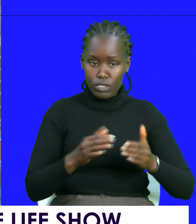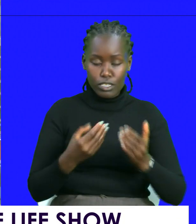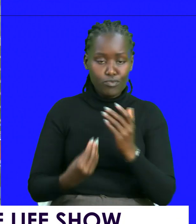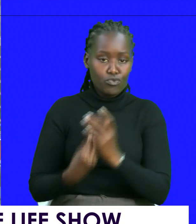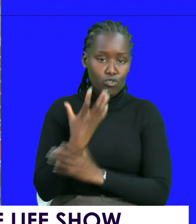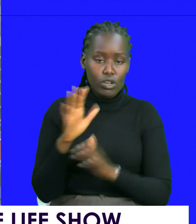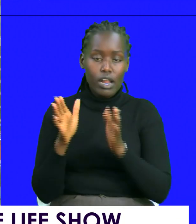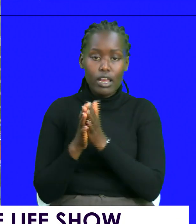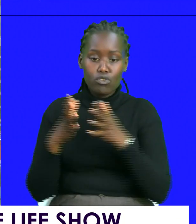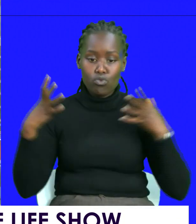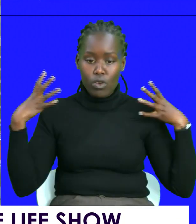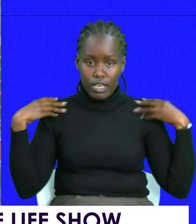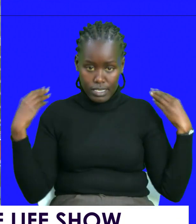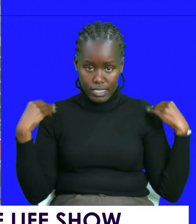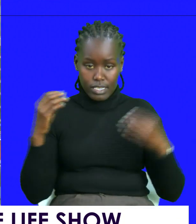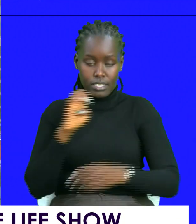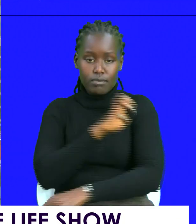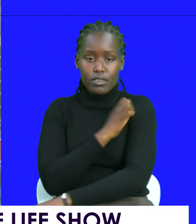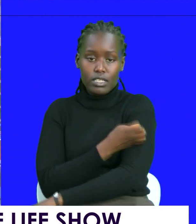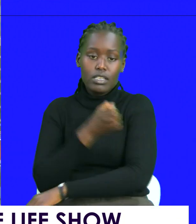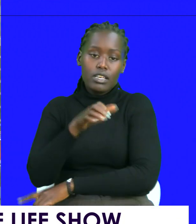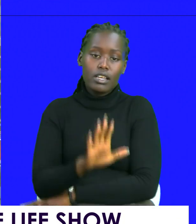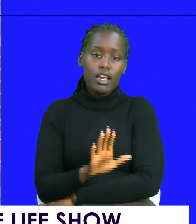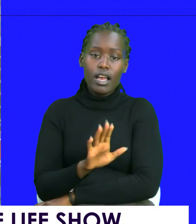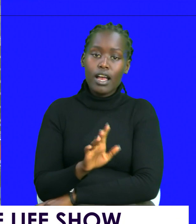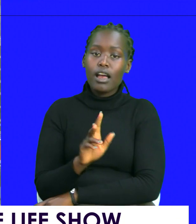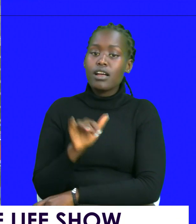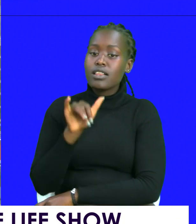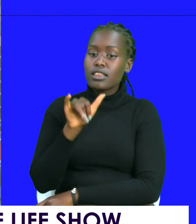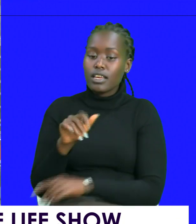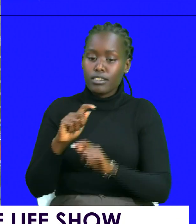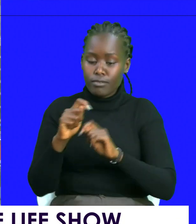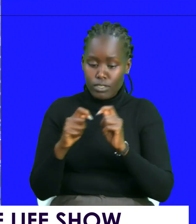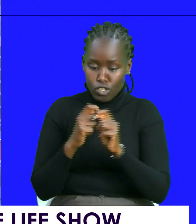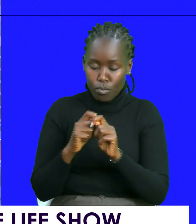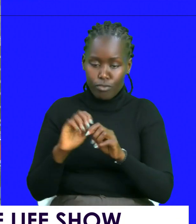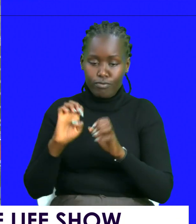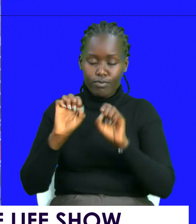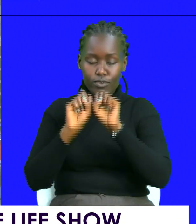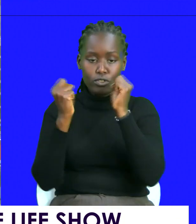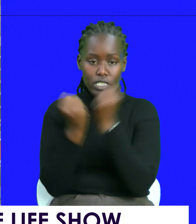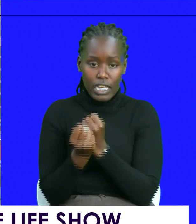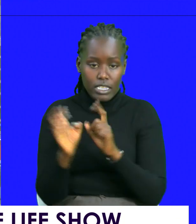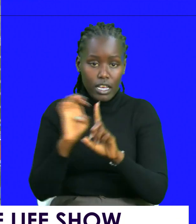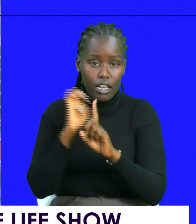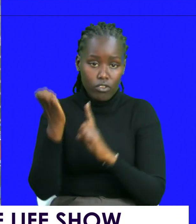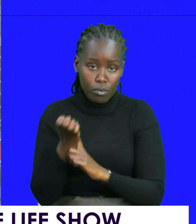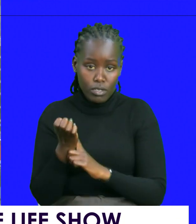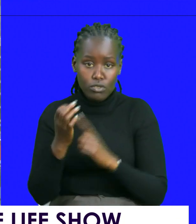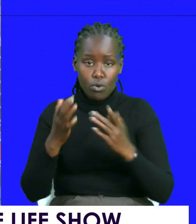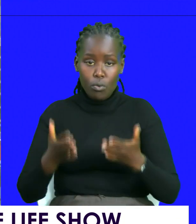to exercise their potential. That kind of society, that kind of environment will always release